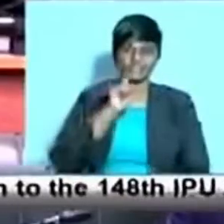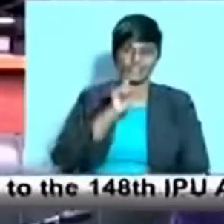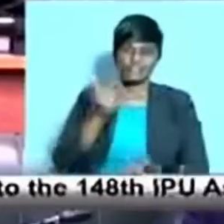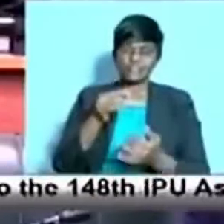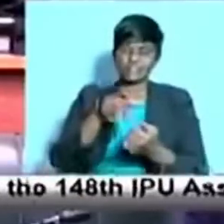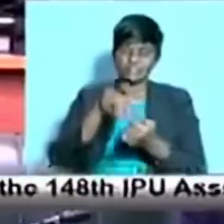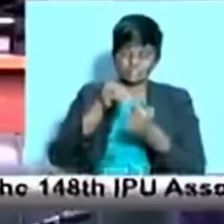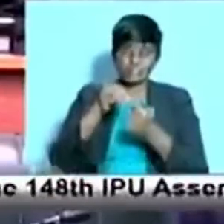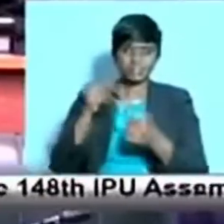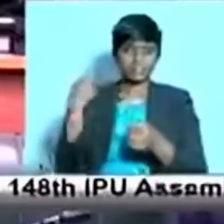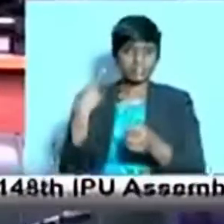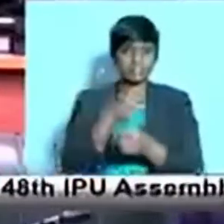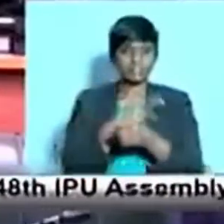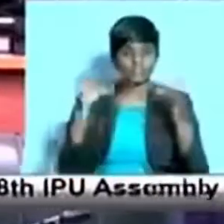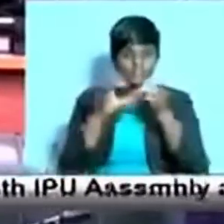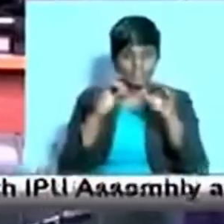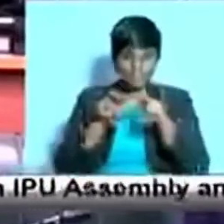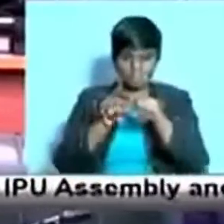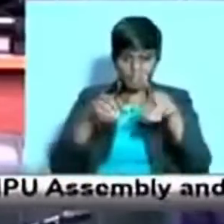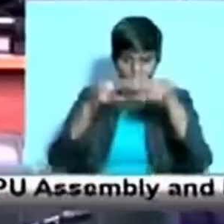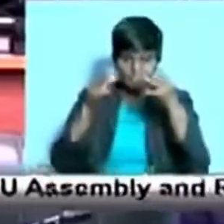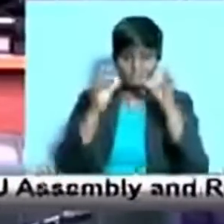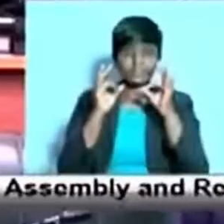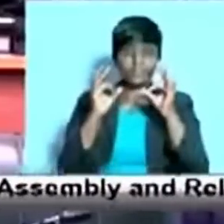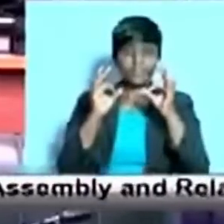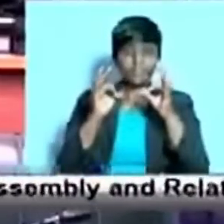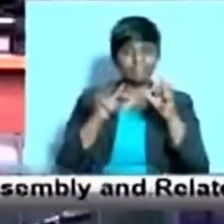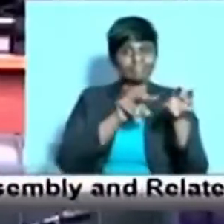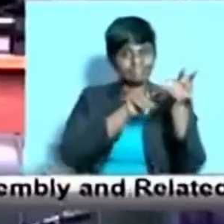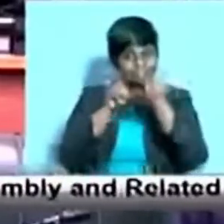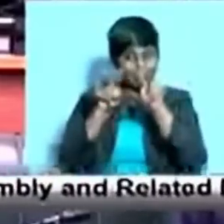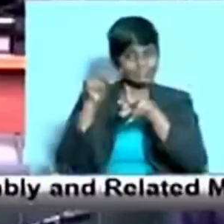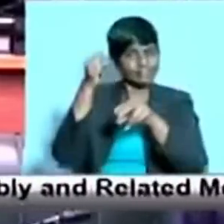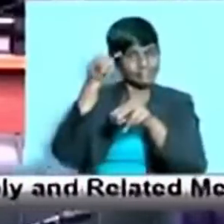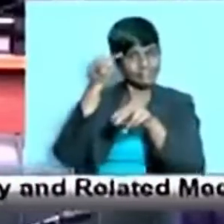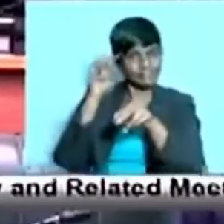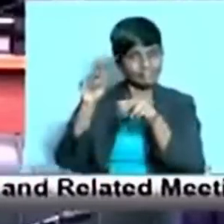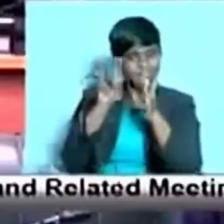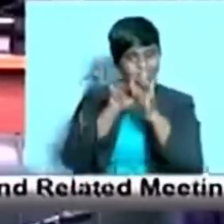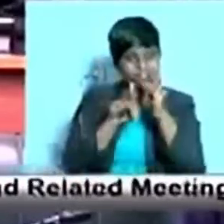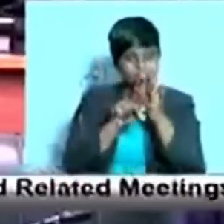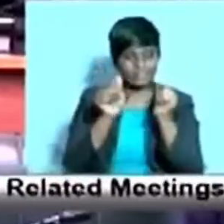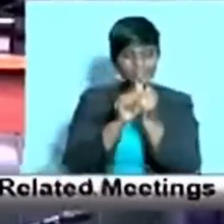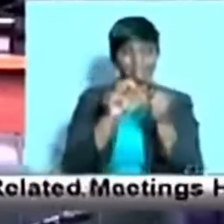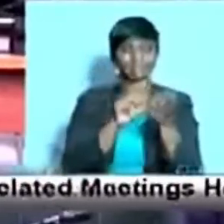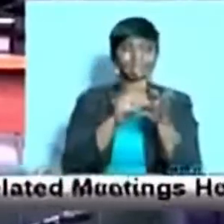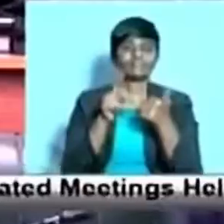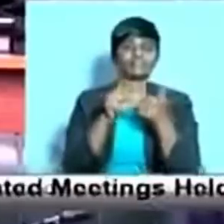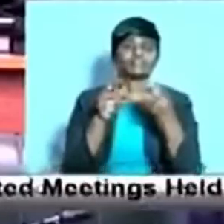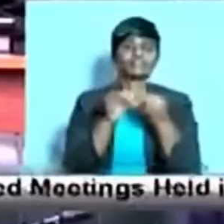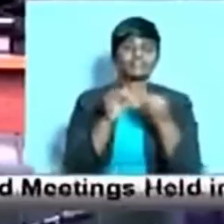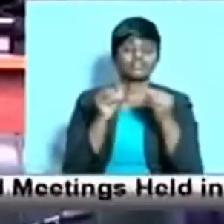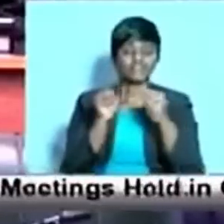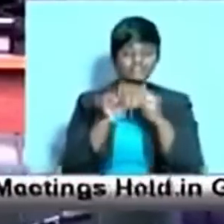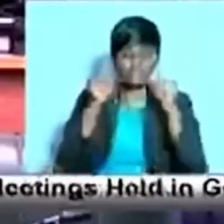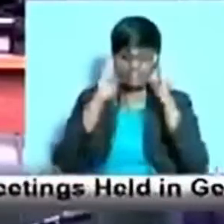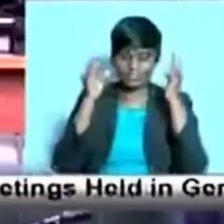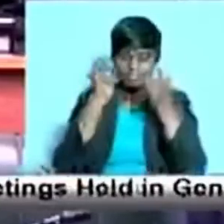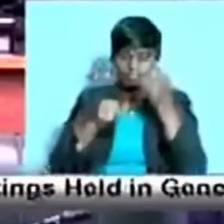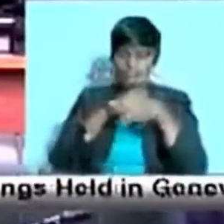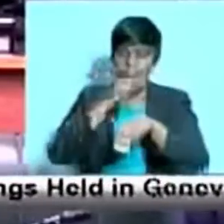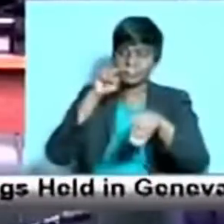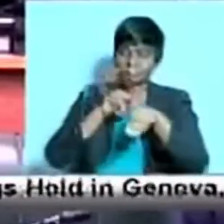specific parliamentary committees provide effective oversight on government policies and programs pertaining to